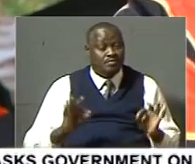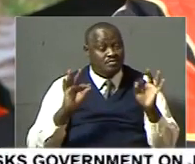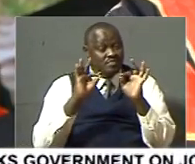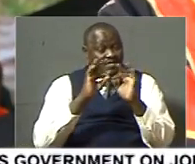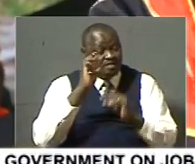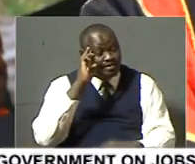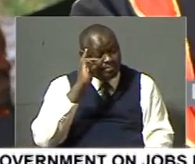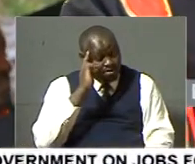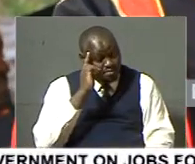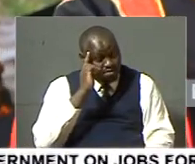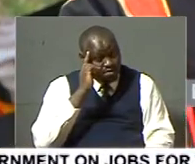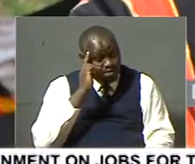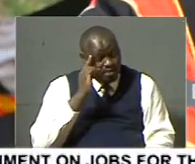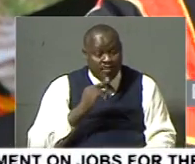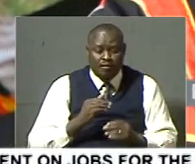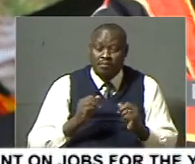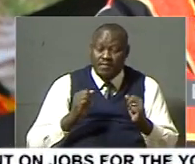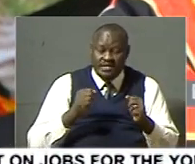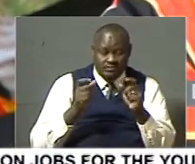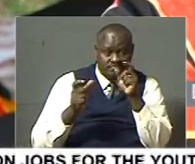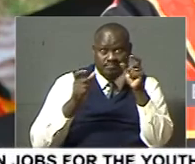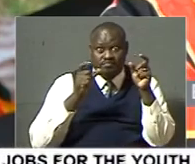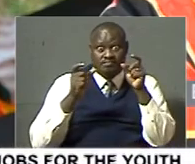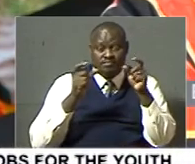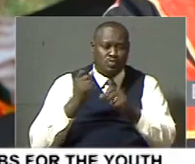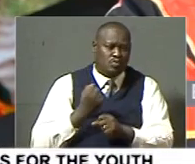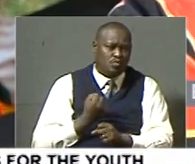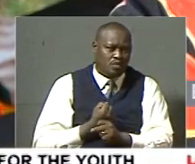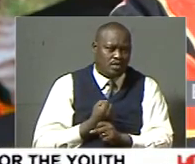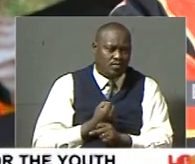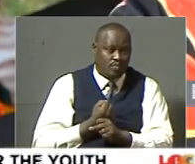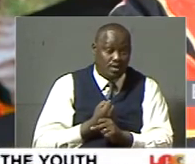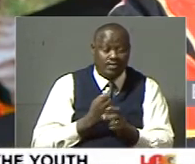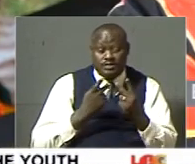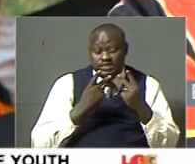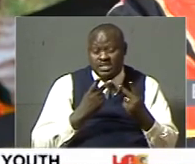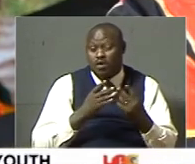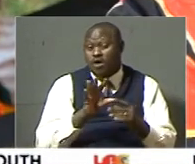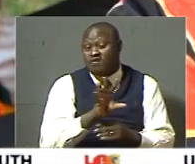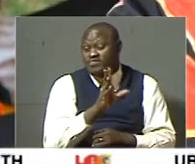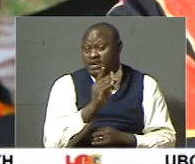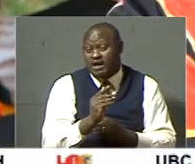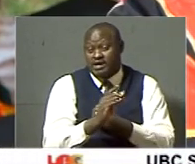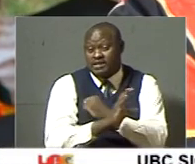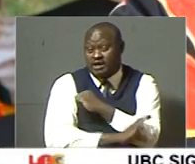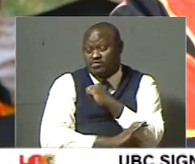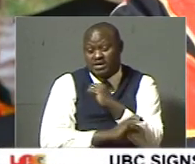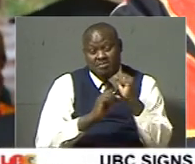to be ever more sensitive about the African condition,